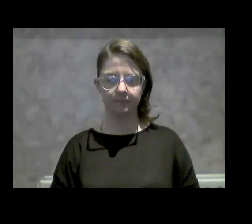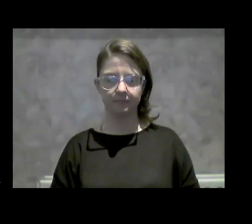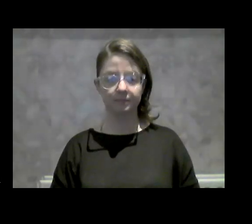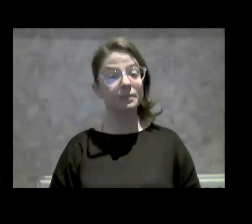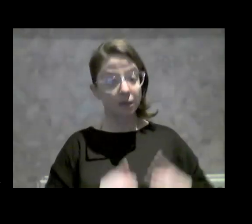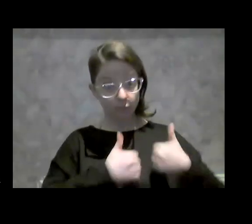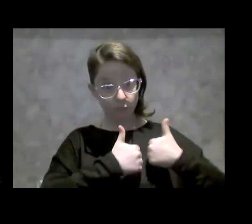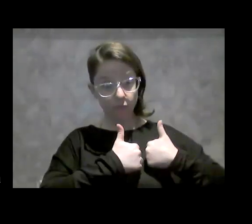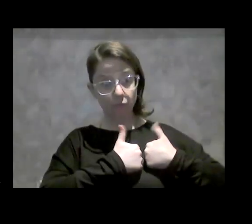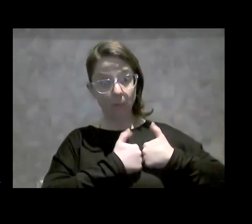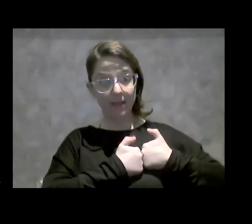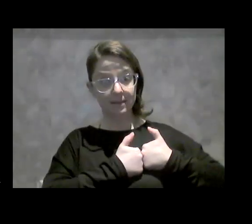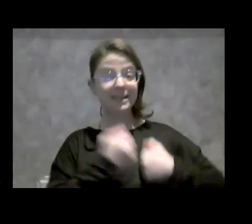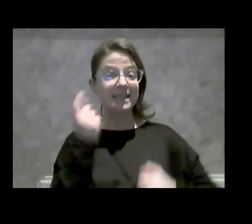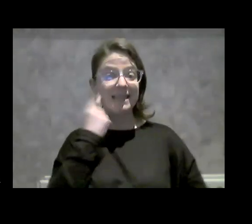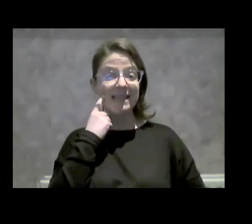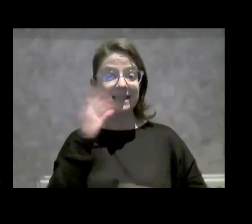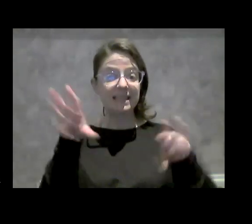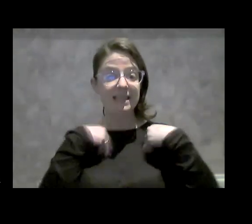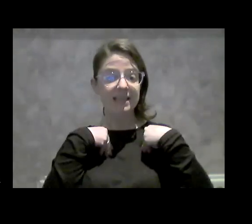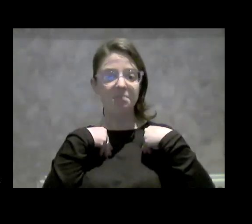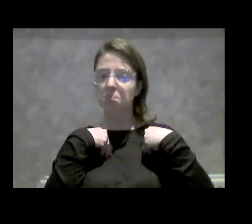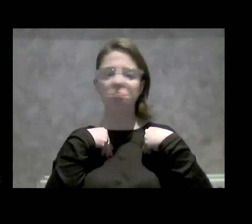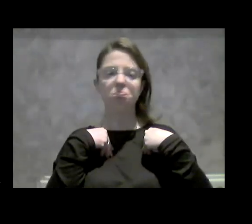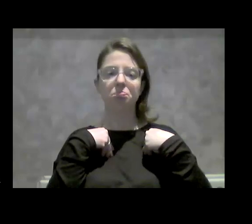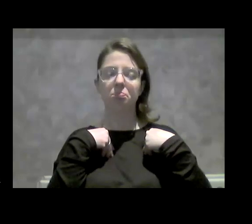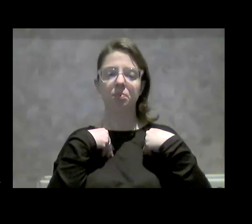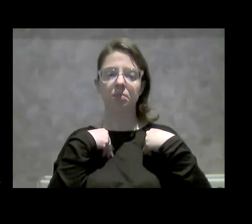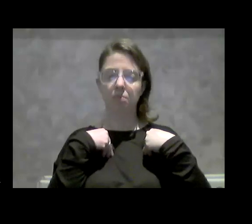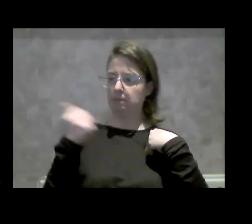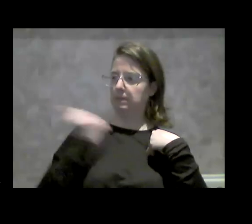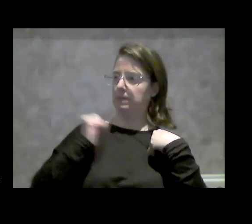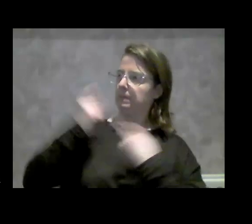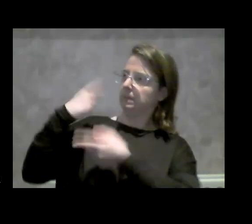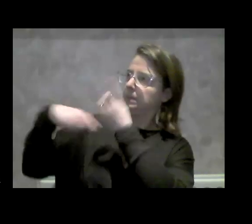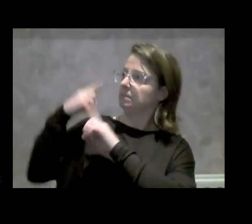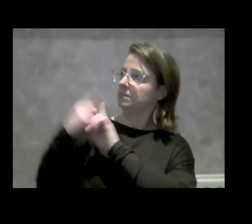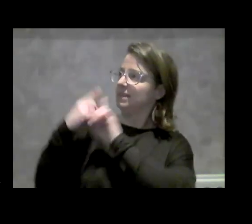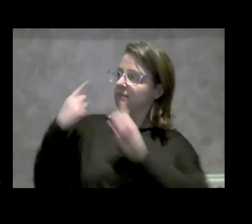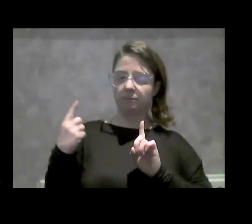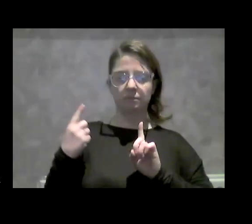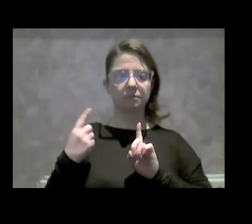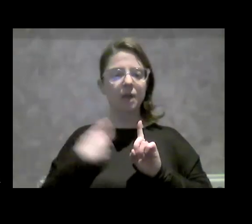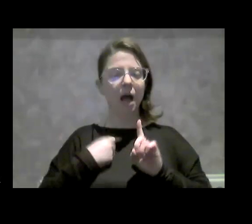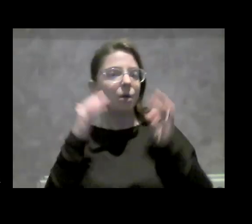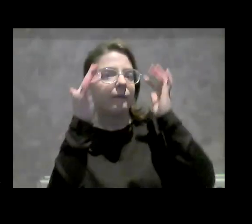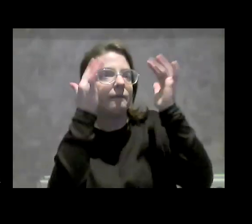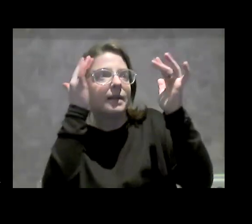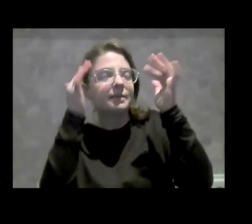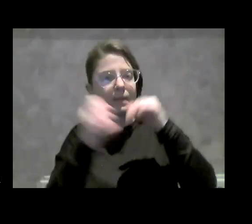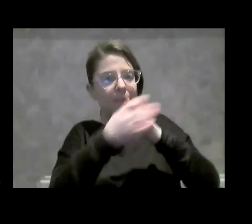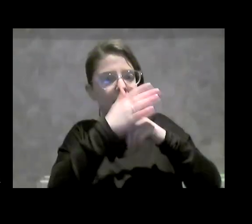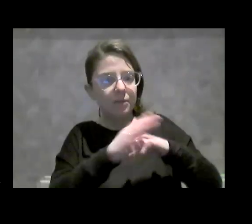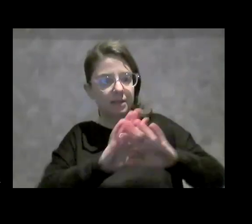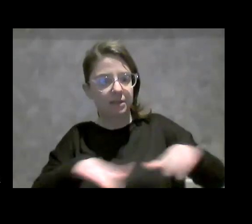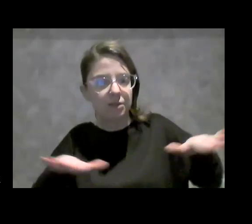Romance doesn't come easy to me, at least not in the way it's supposed to be. For me, I don't fantasize of marriage,